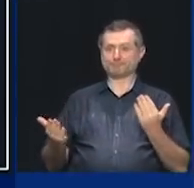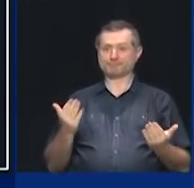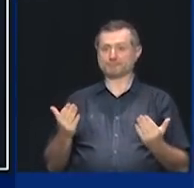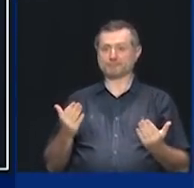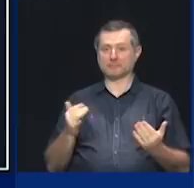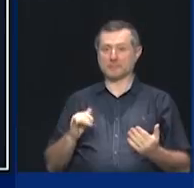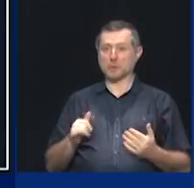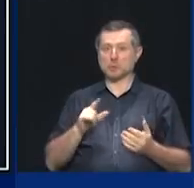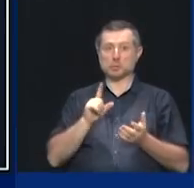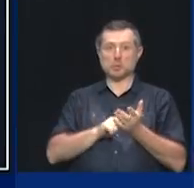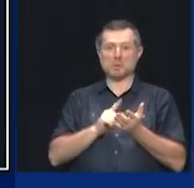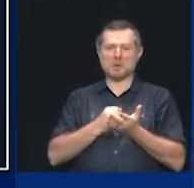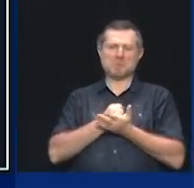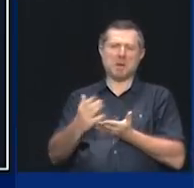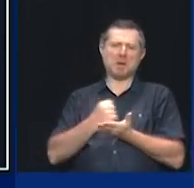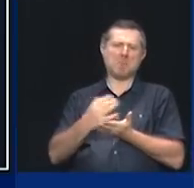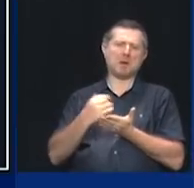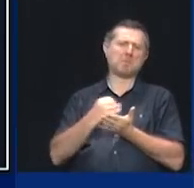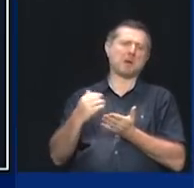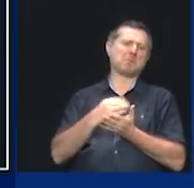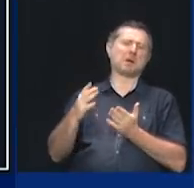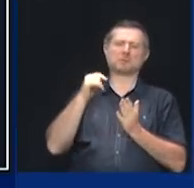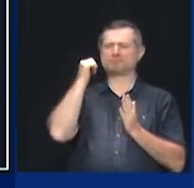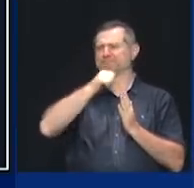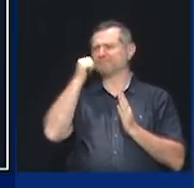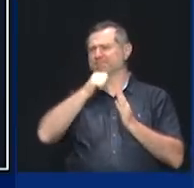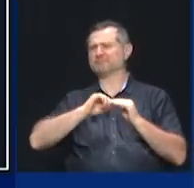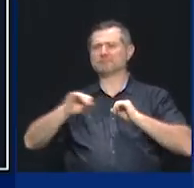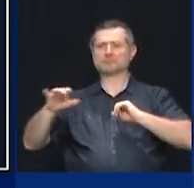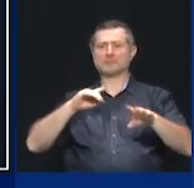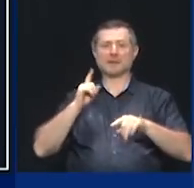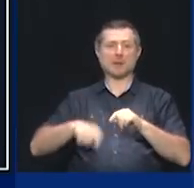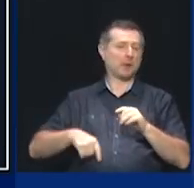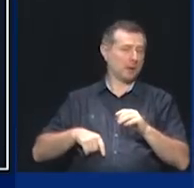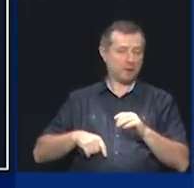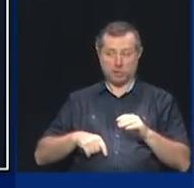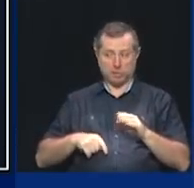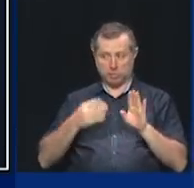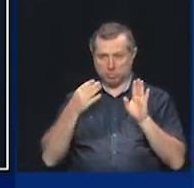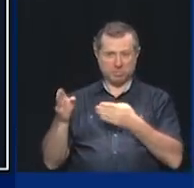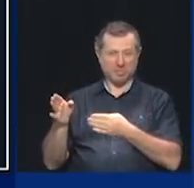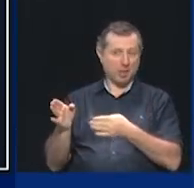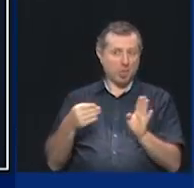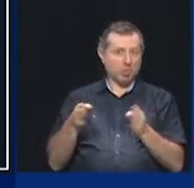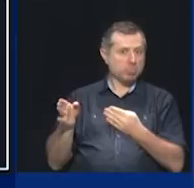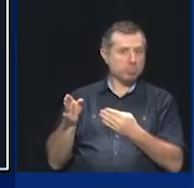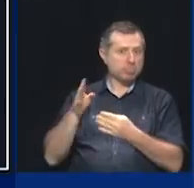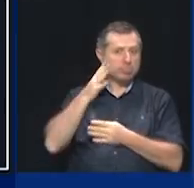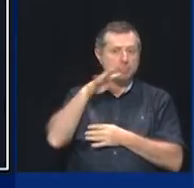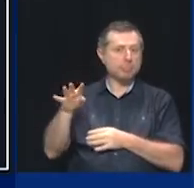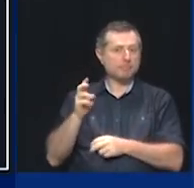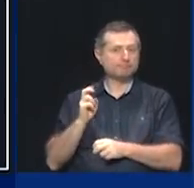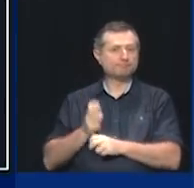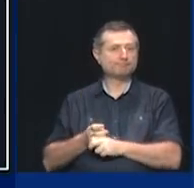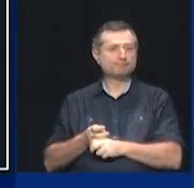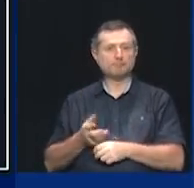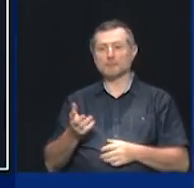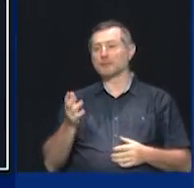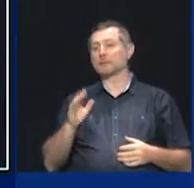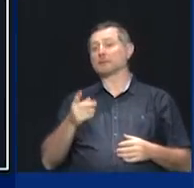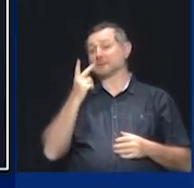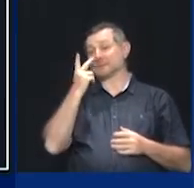It is undeniable. It's so bad that when you look at the recent